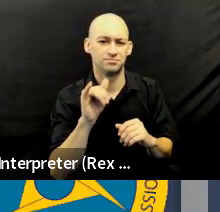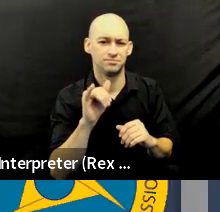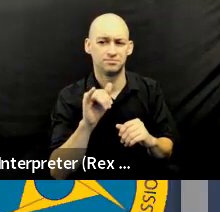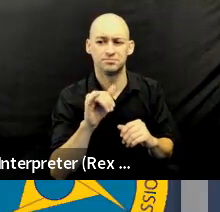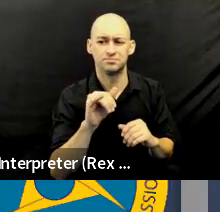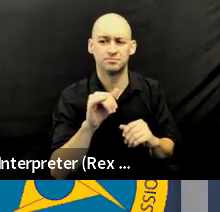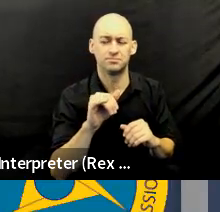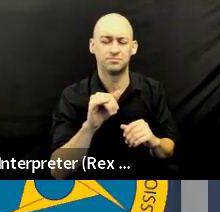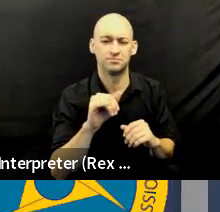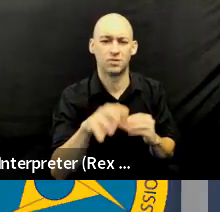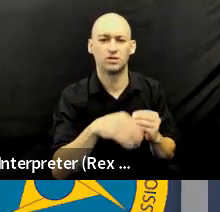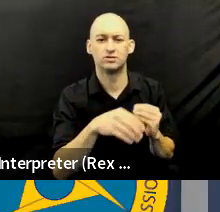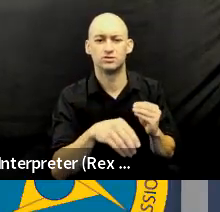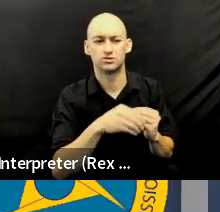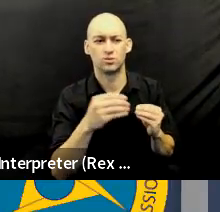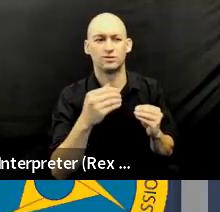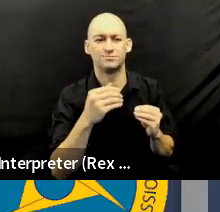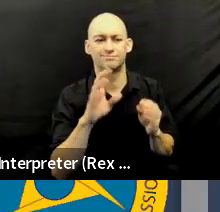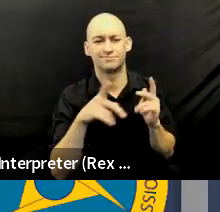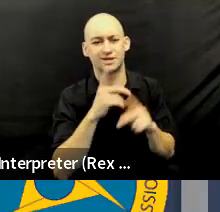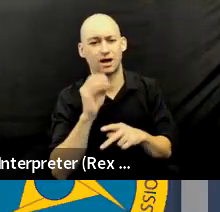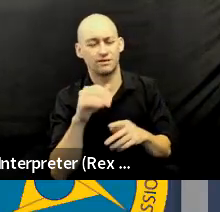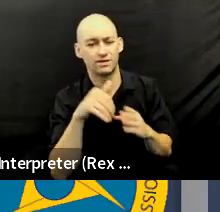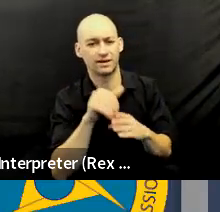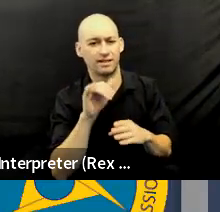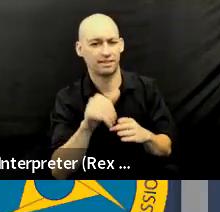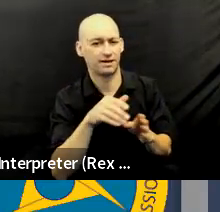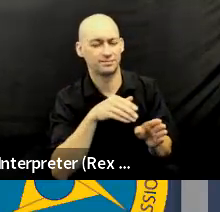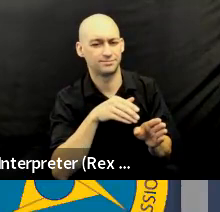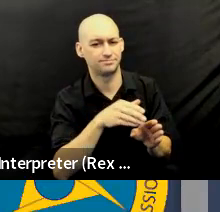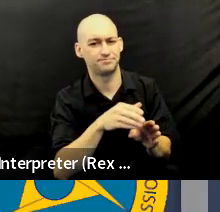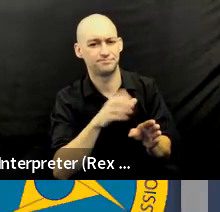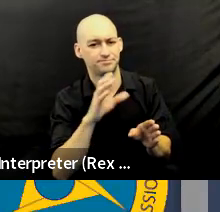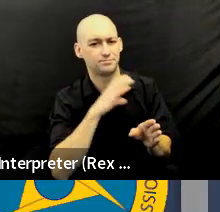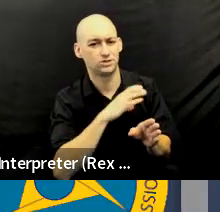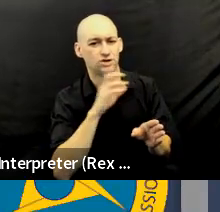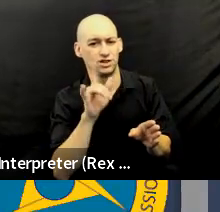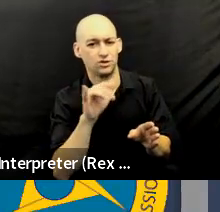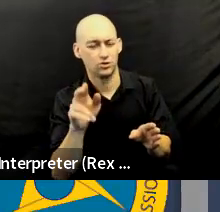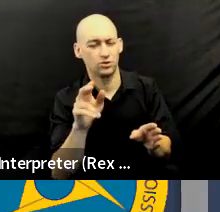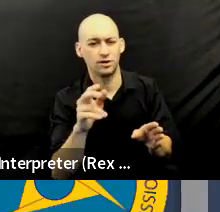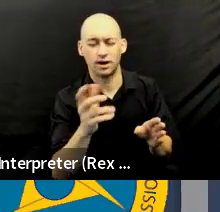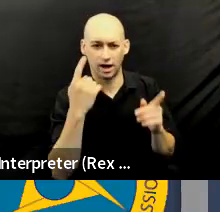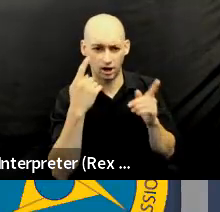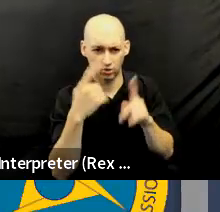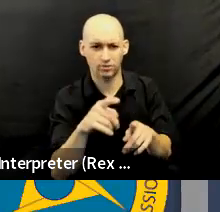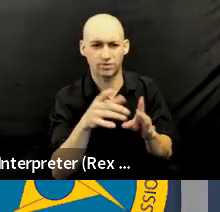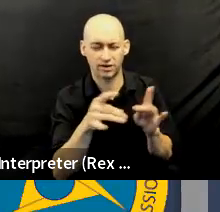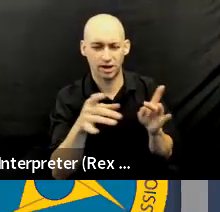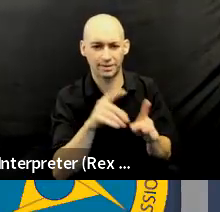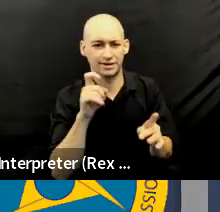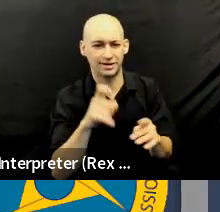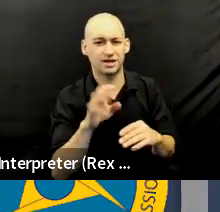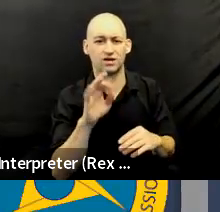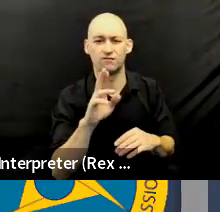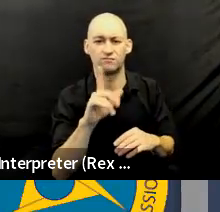I also, kind of in that vein, so Commissioner Luo, I agree with the comment. We have to fulfill these various